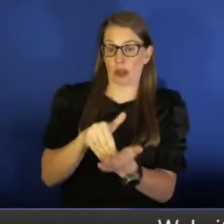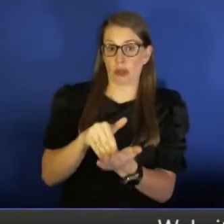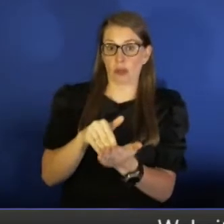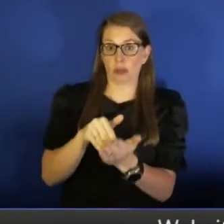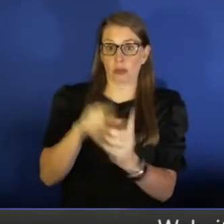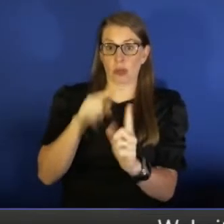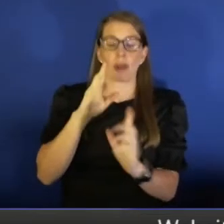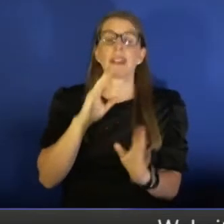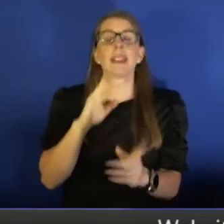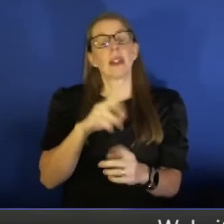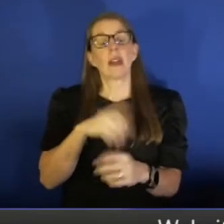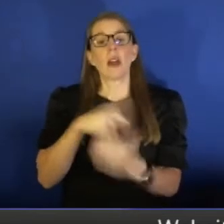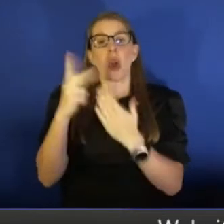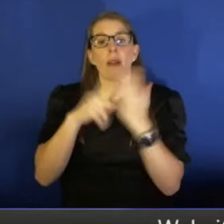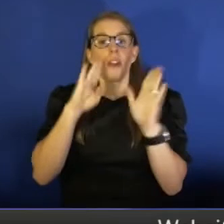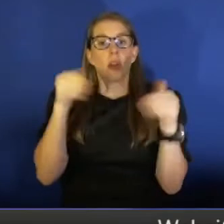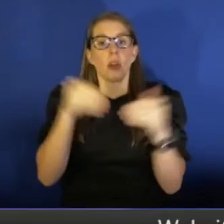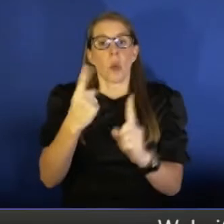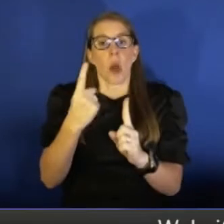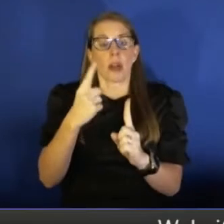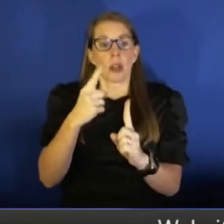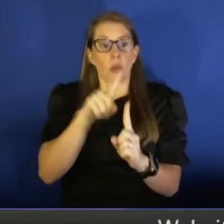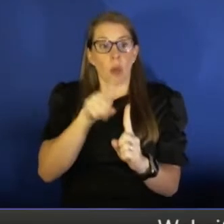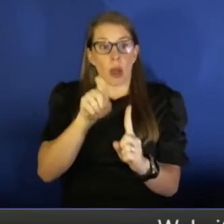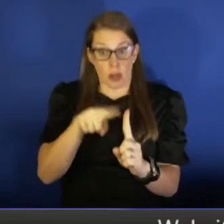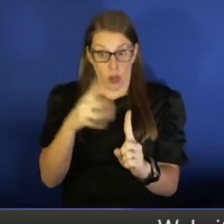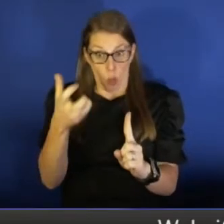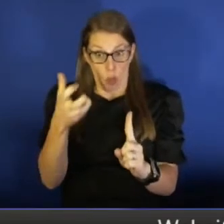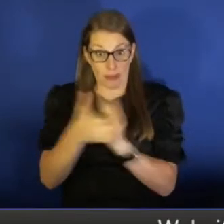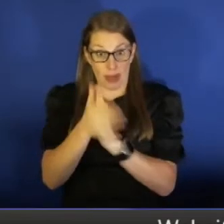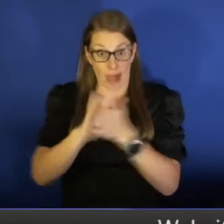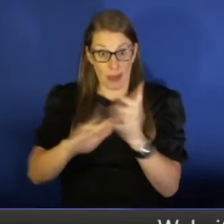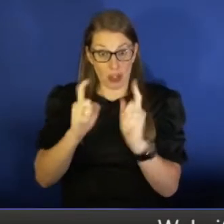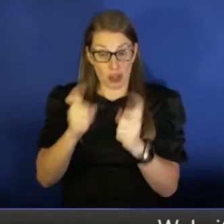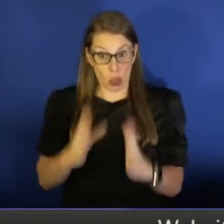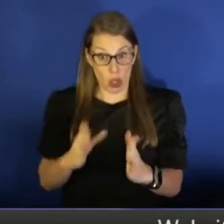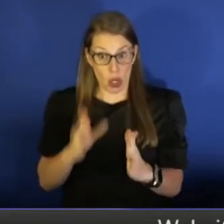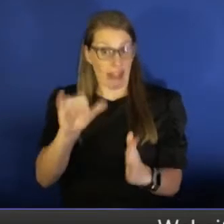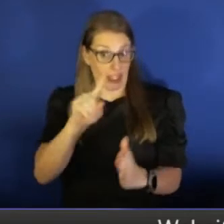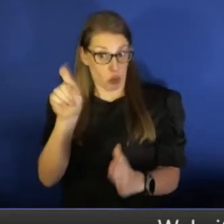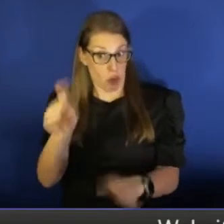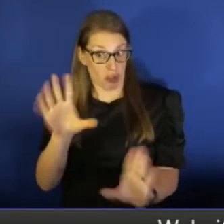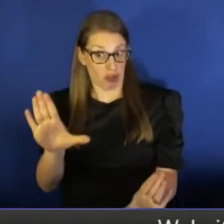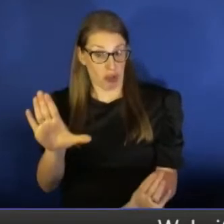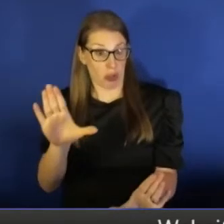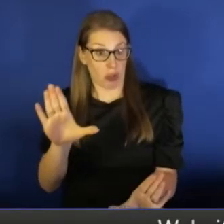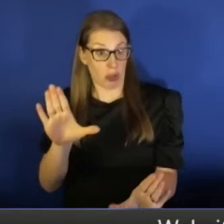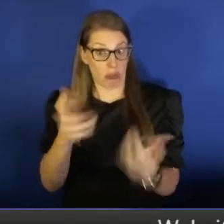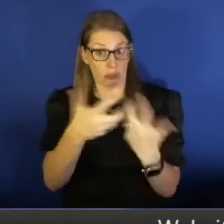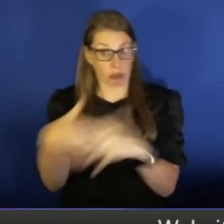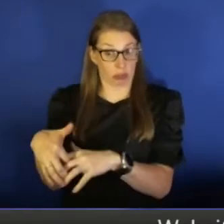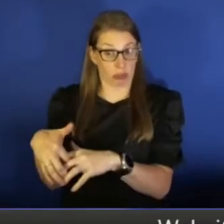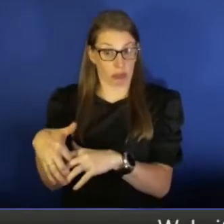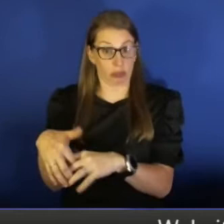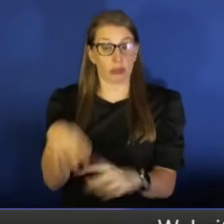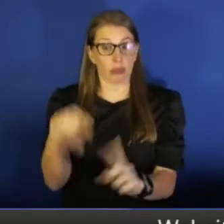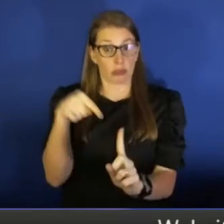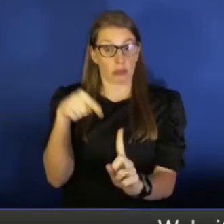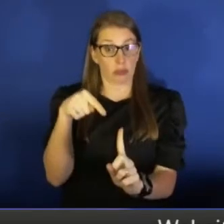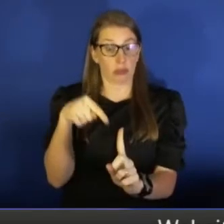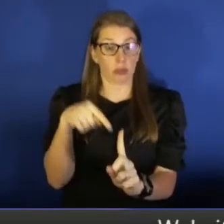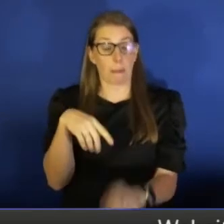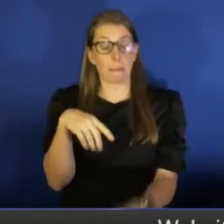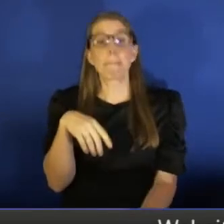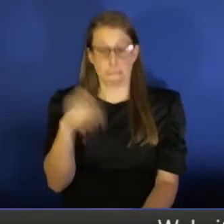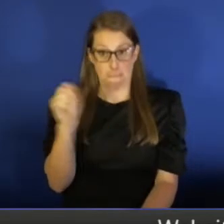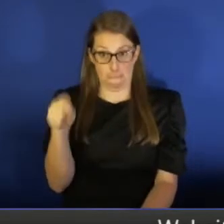question you ask? You mean, do you want to be a donor? Yes. Okay, so that's the question. So you do that's incorporate the golden that. nugget question. Yeah. Do Yes. you want to? And